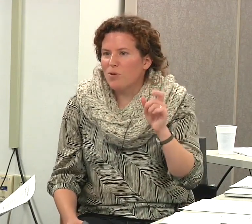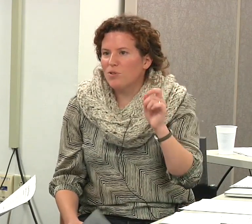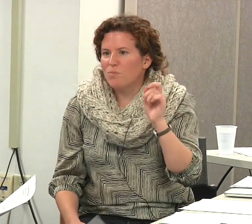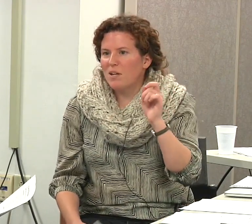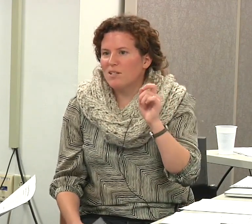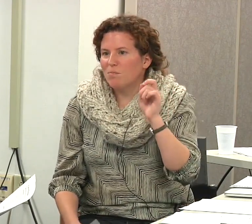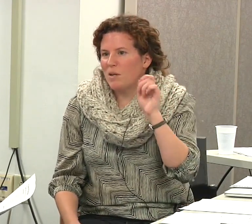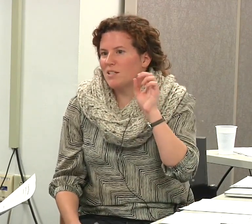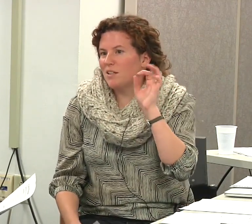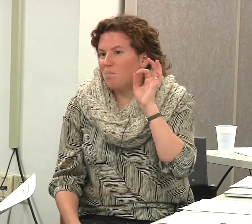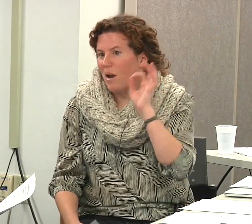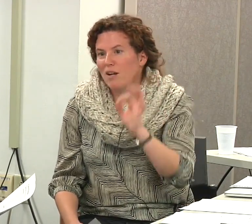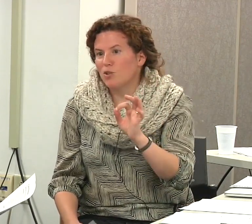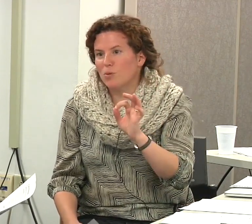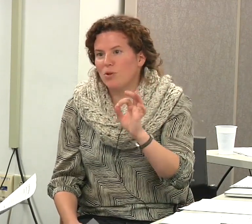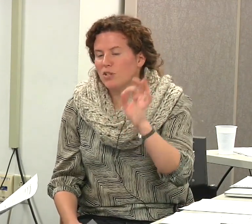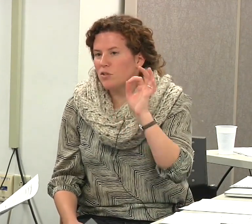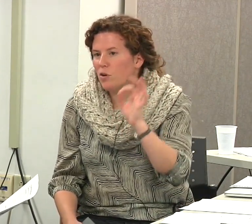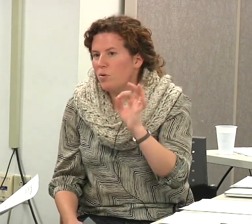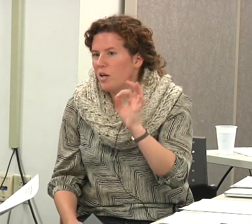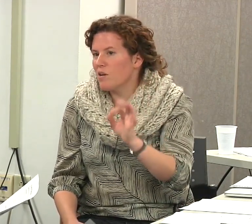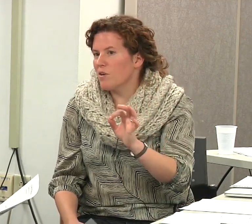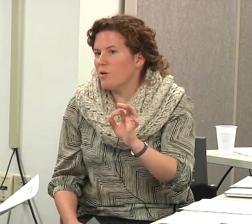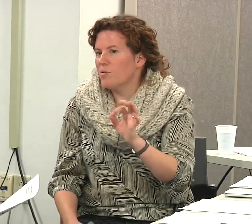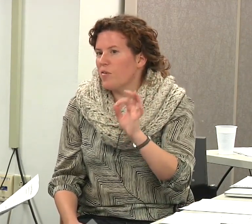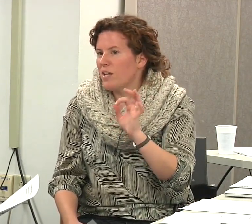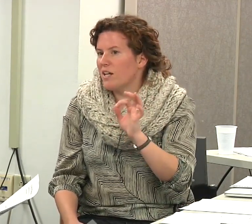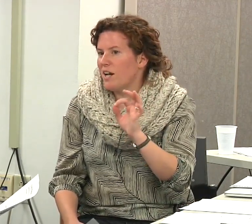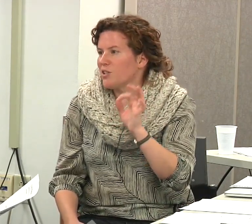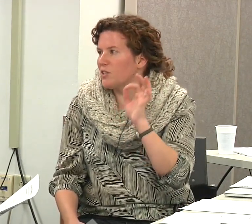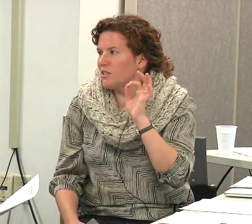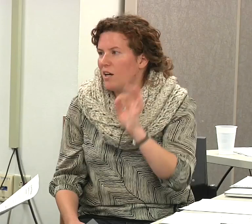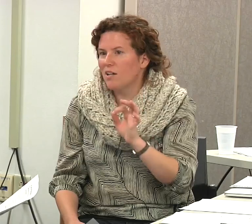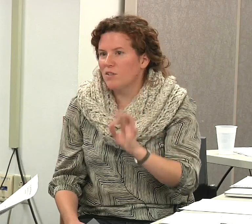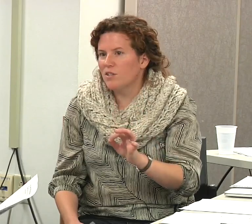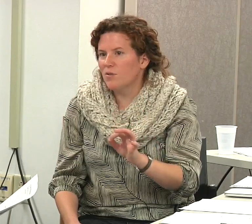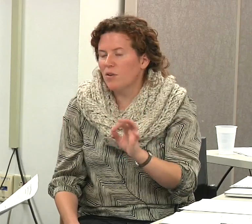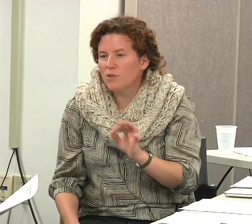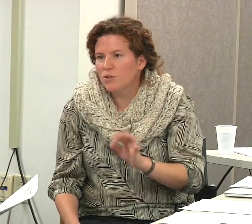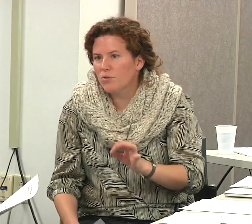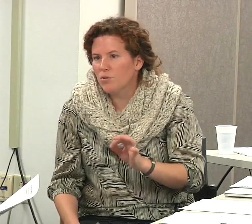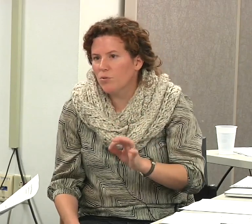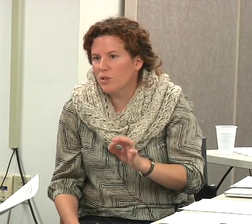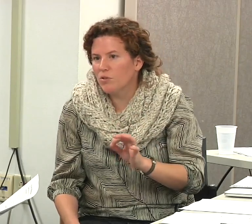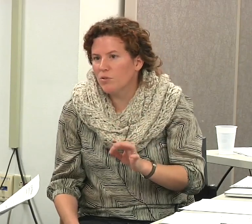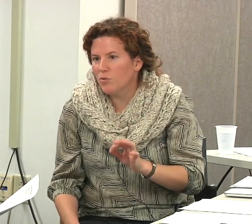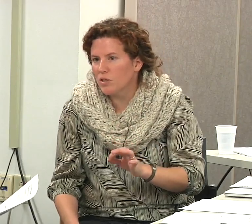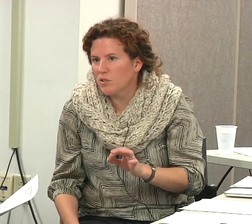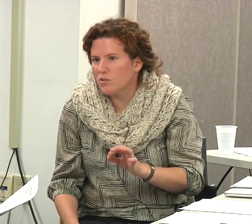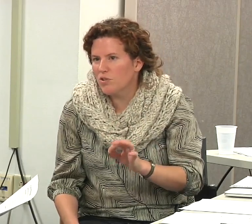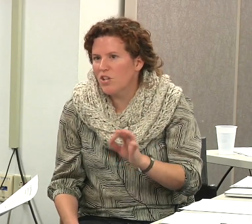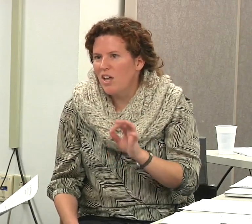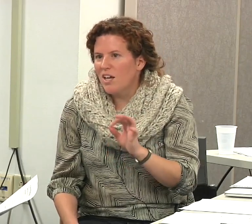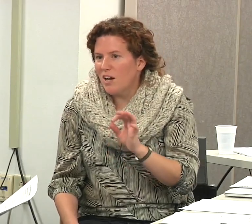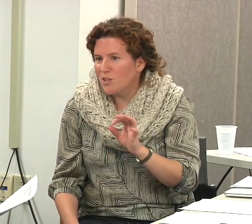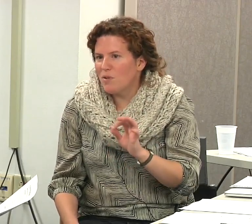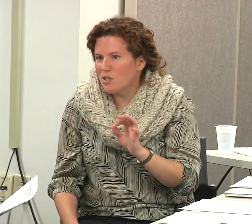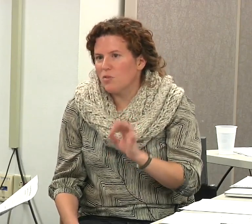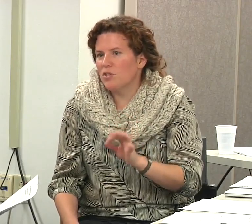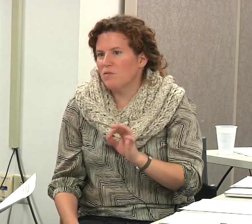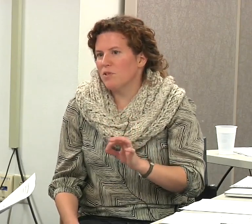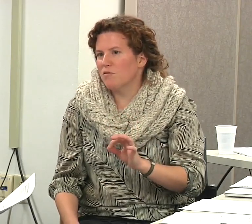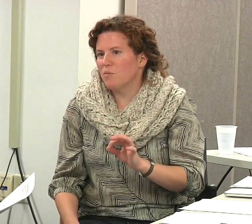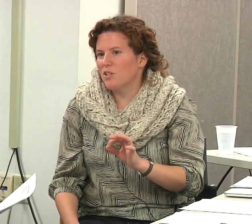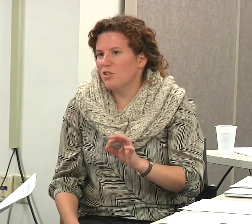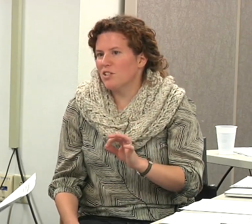but the case approach makes it basically manageable. It's so narrow that they can actually dive into it. And for students who are really new to research, it